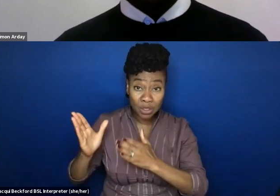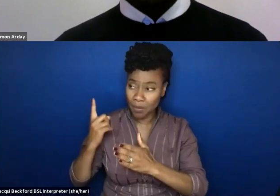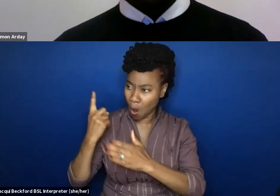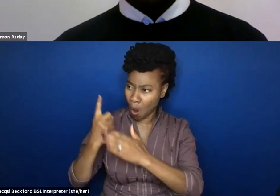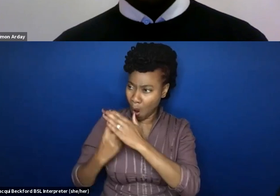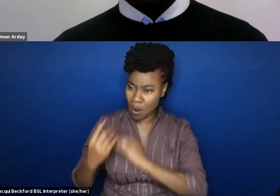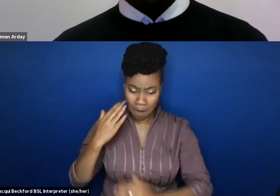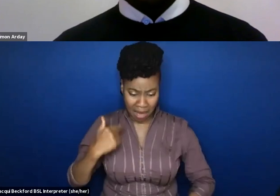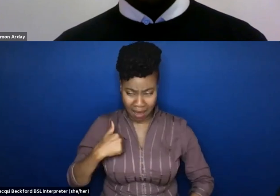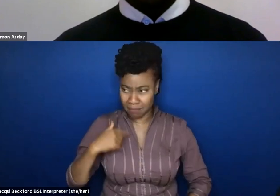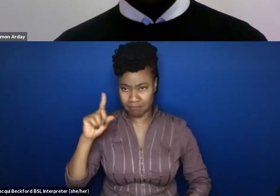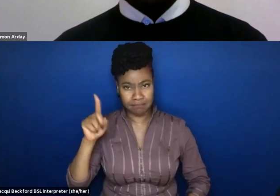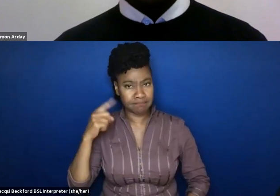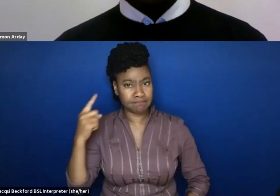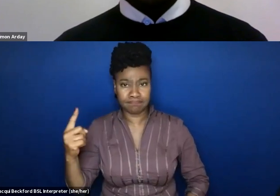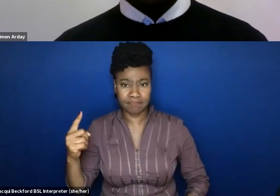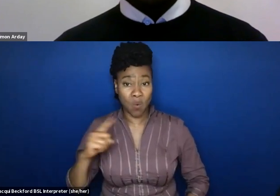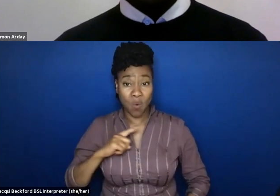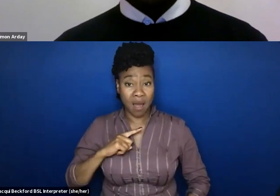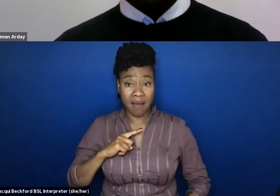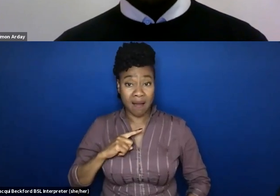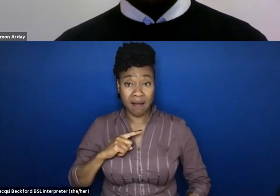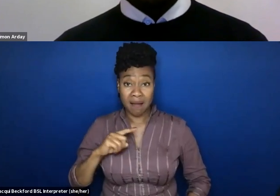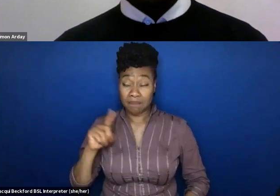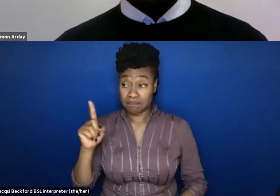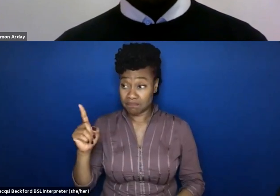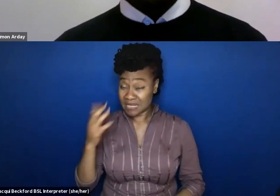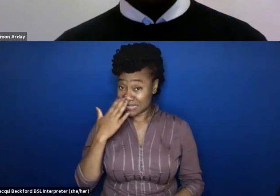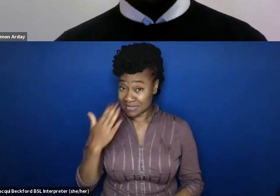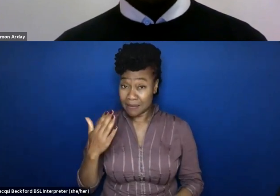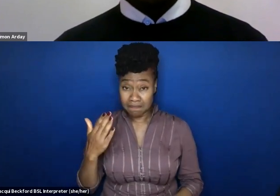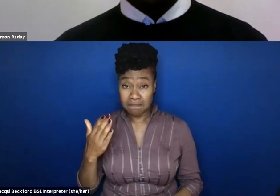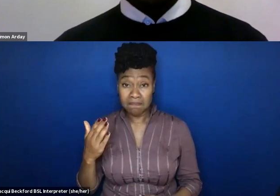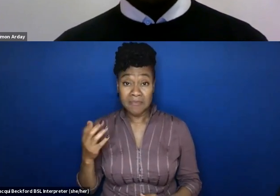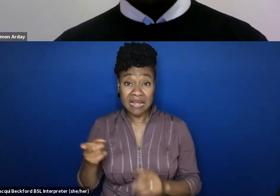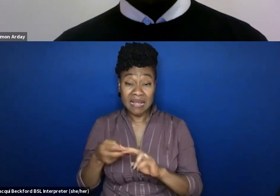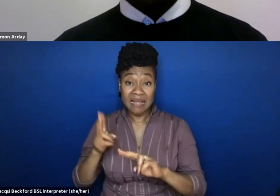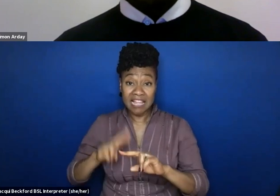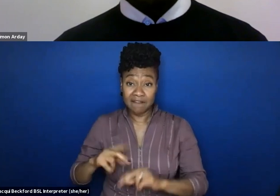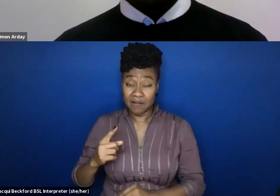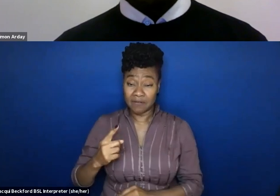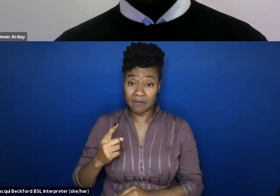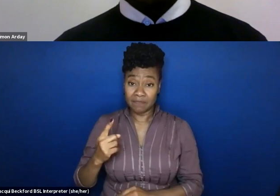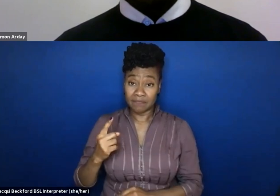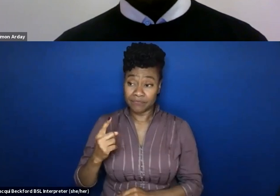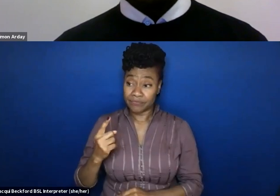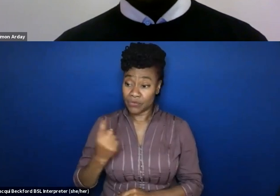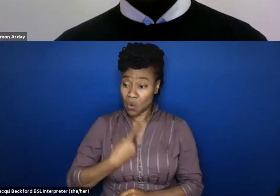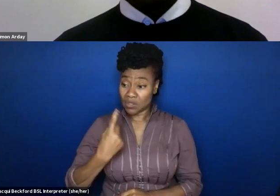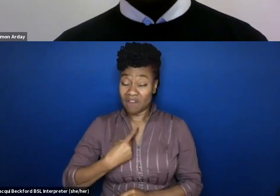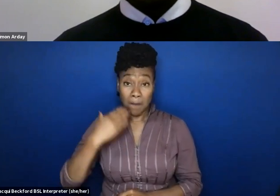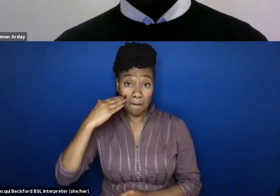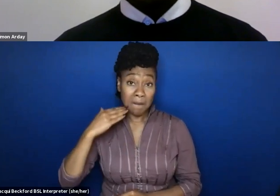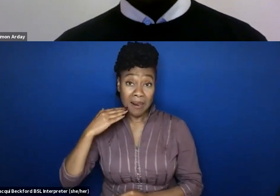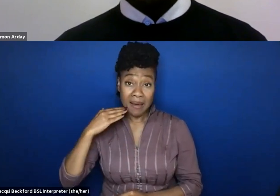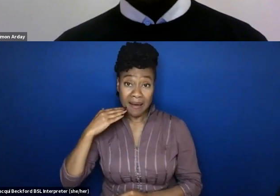like one in four time, you're four times more likely to be secluded and